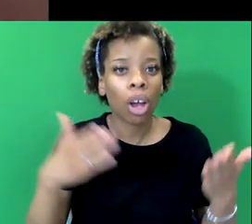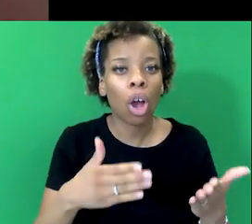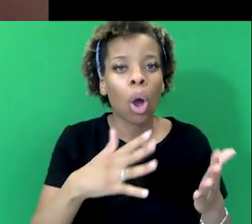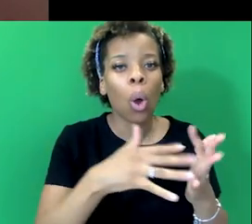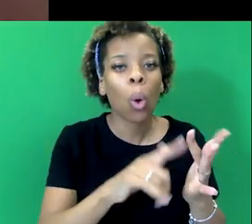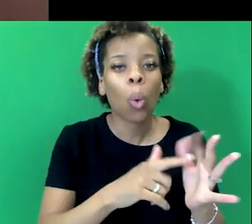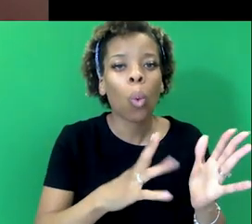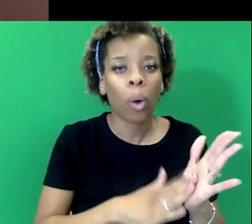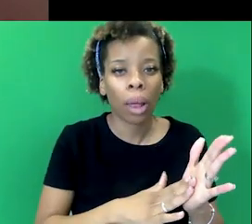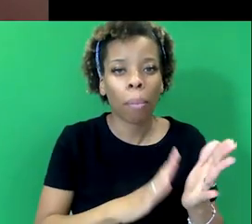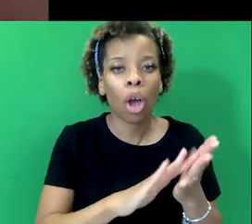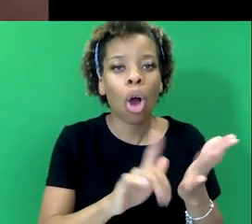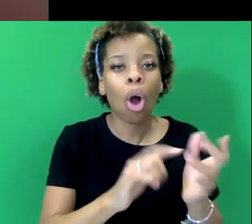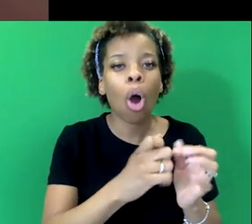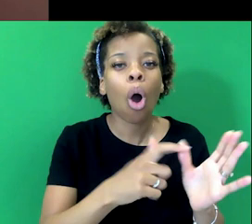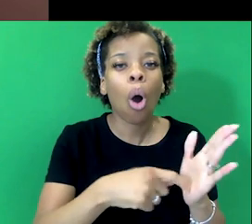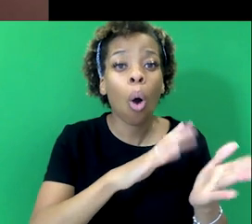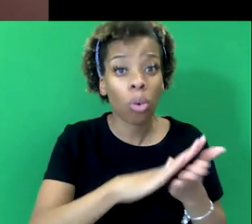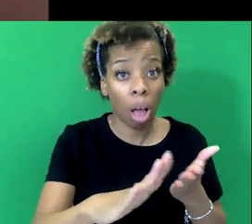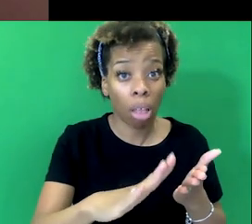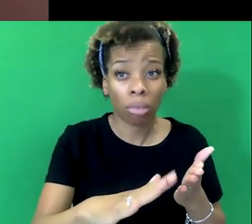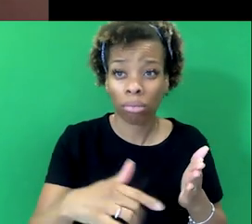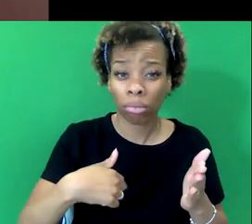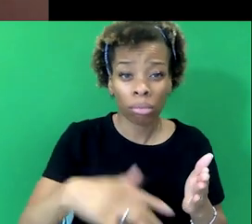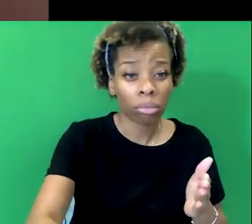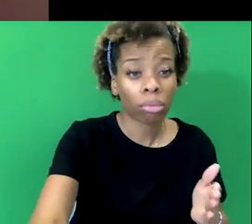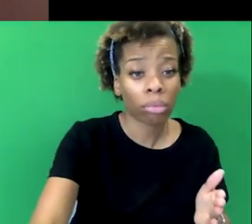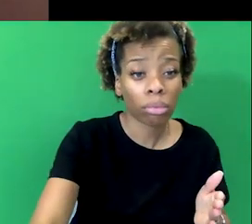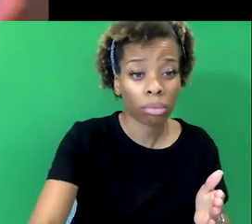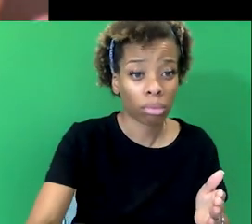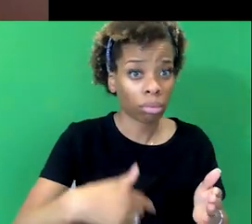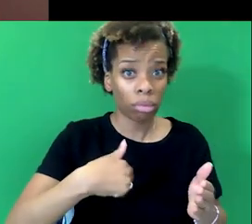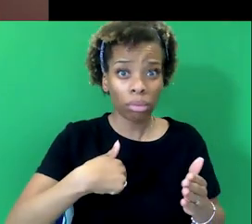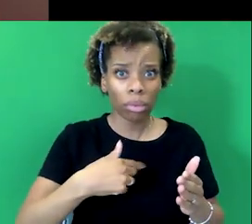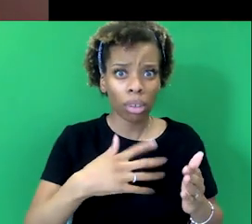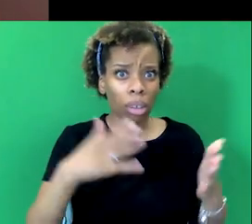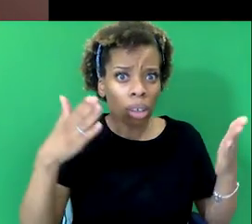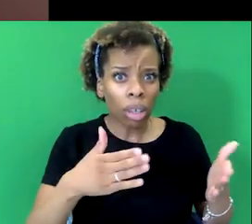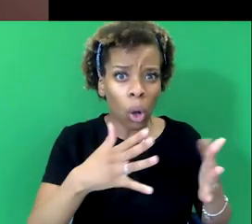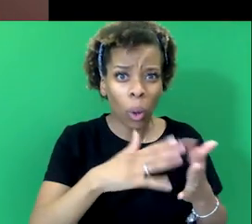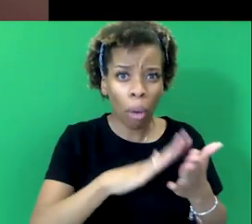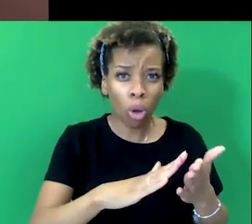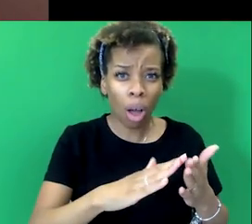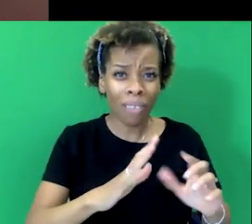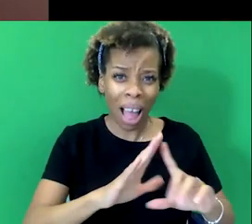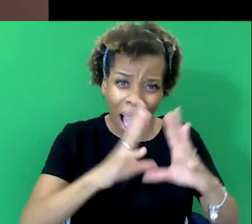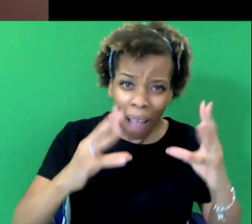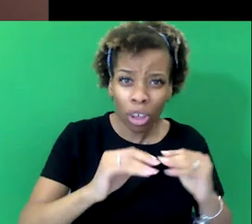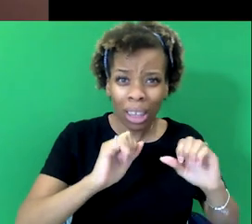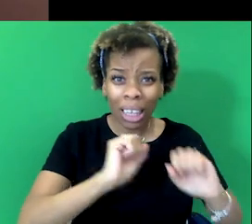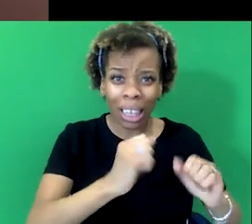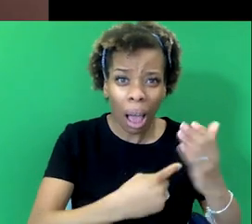Hogarth's biography. I haven't talked about all the people he's ever met. I've got a reduced cast, and I've created